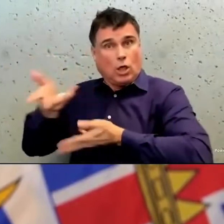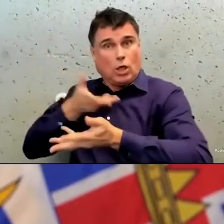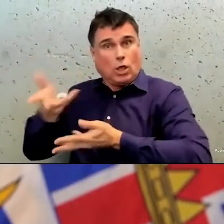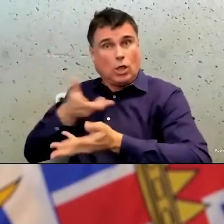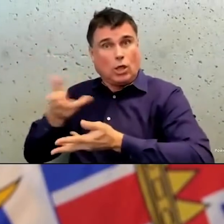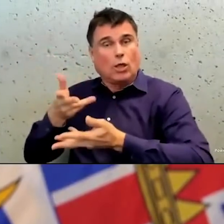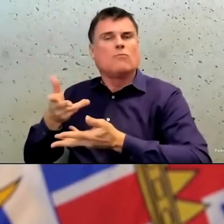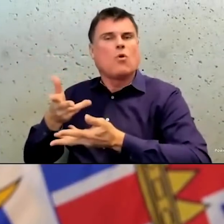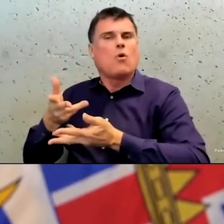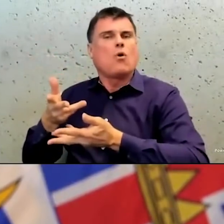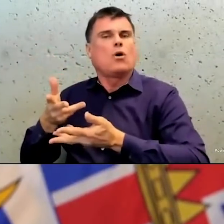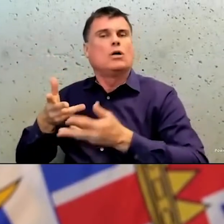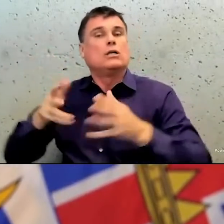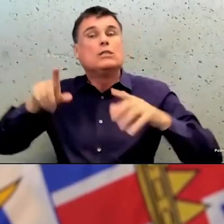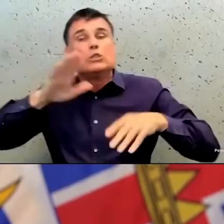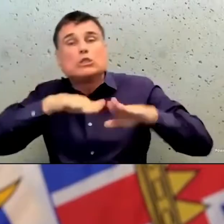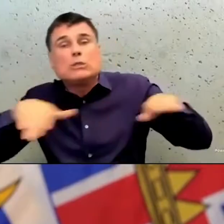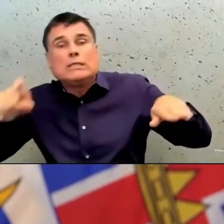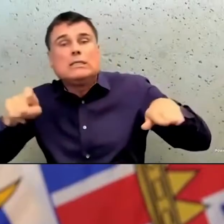1-833-METIS-BC or